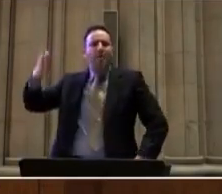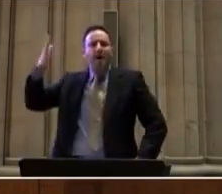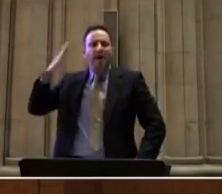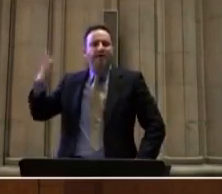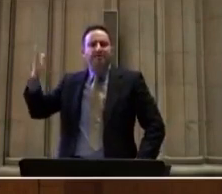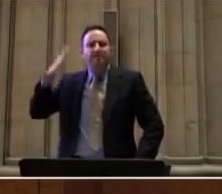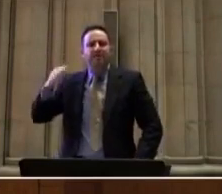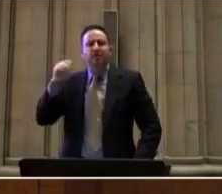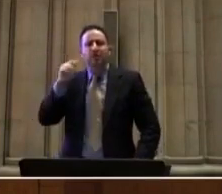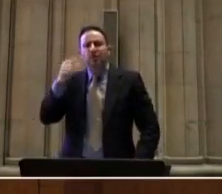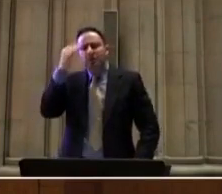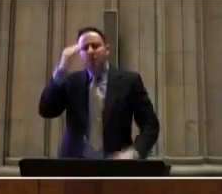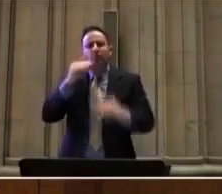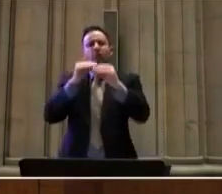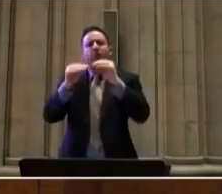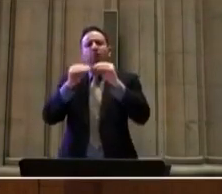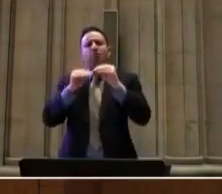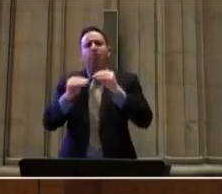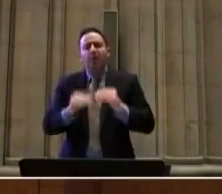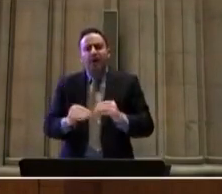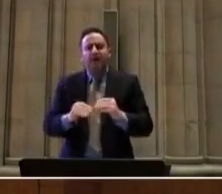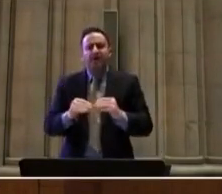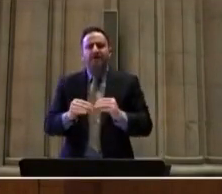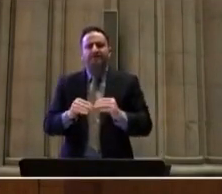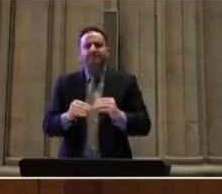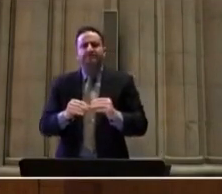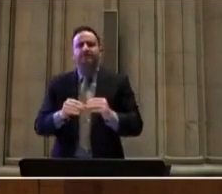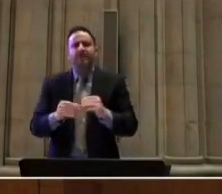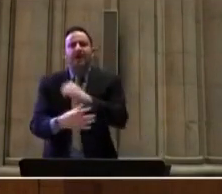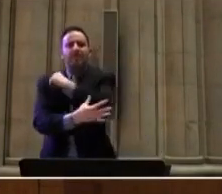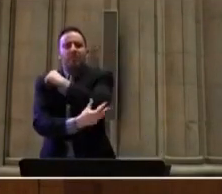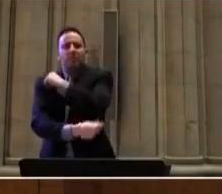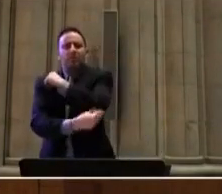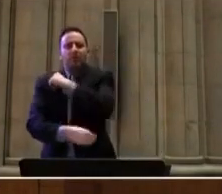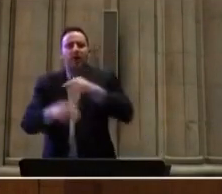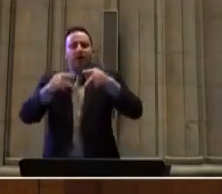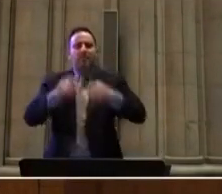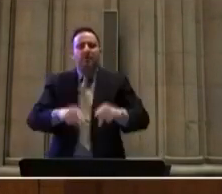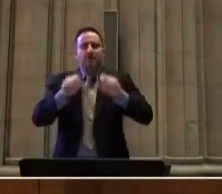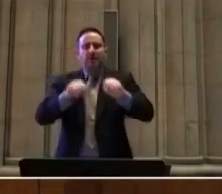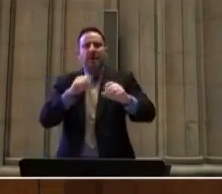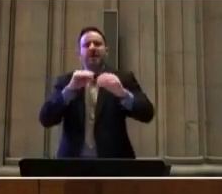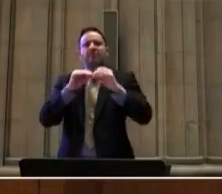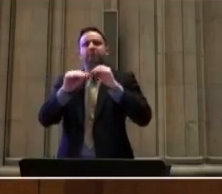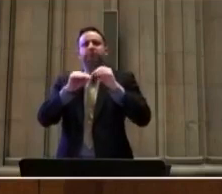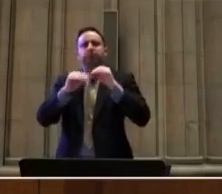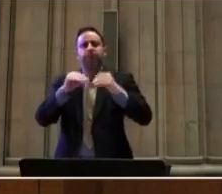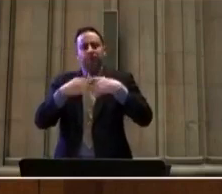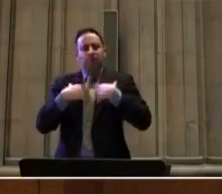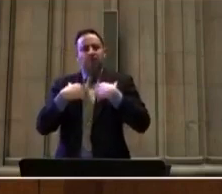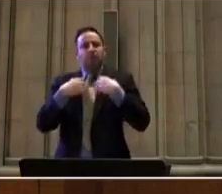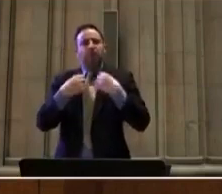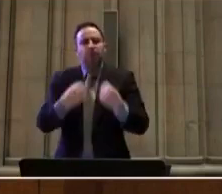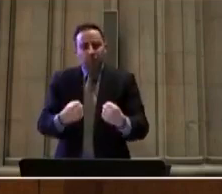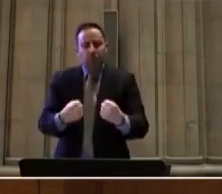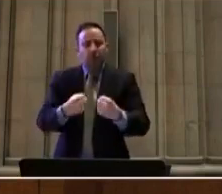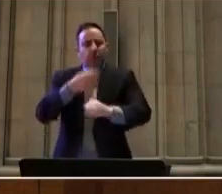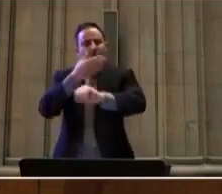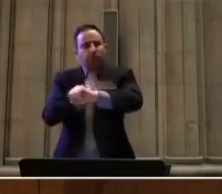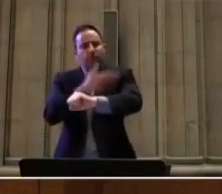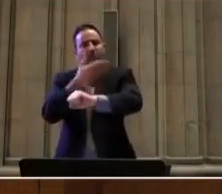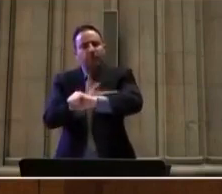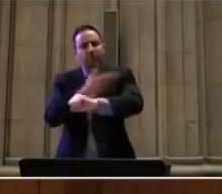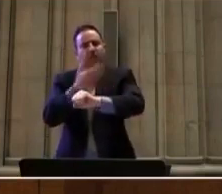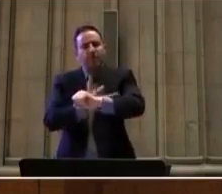as repairers of the breach, those who can fix anything, restore old ruins, rebuild and renovate, make